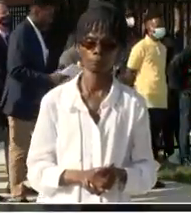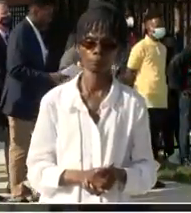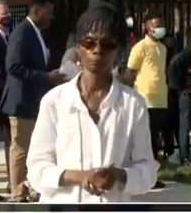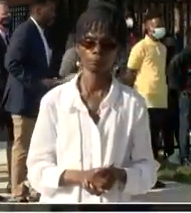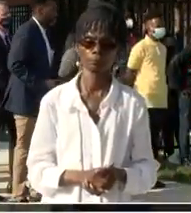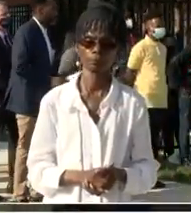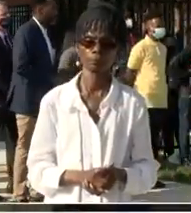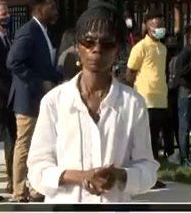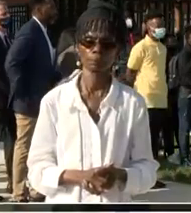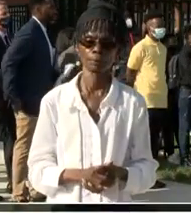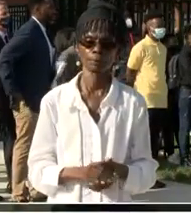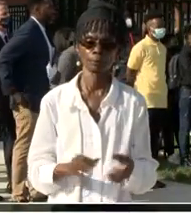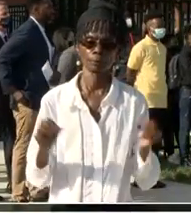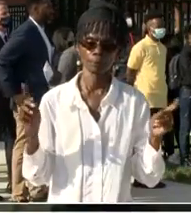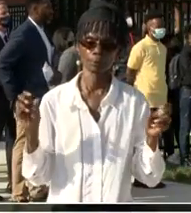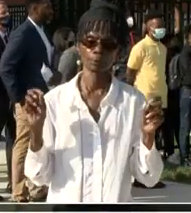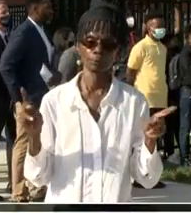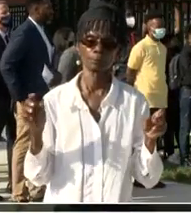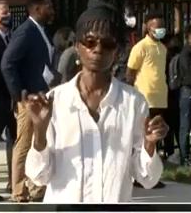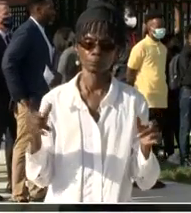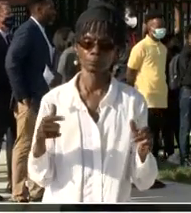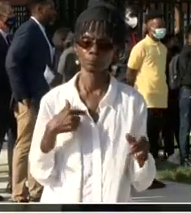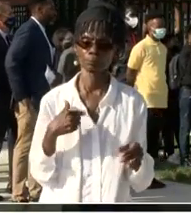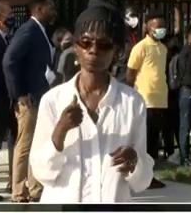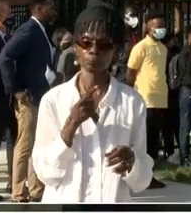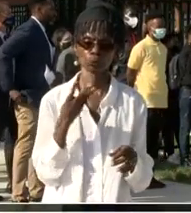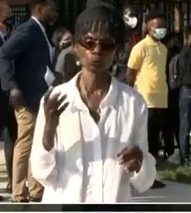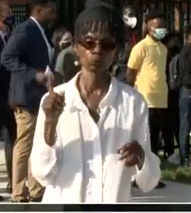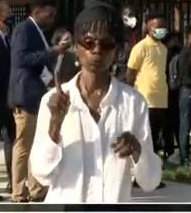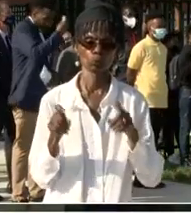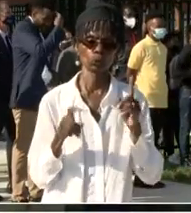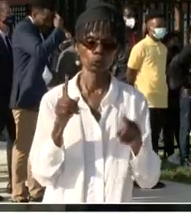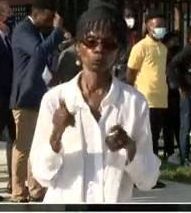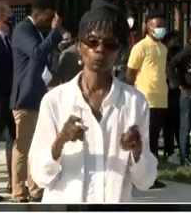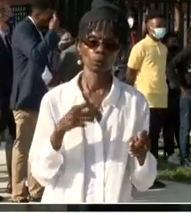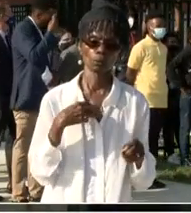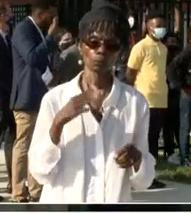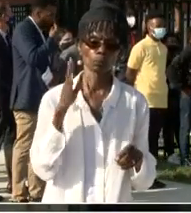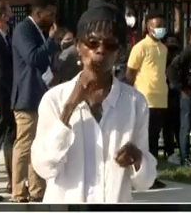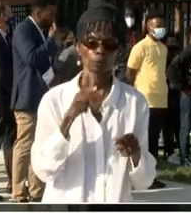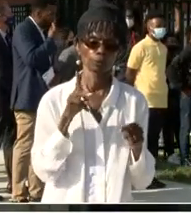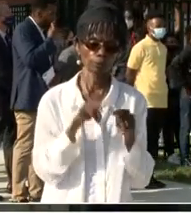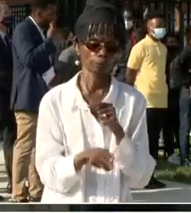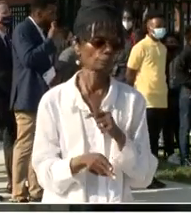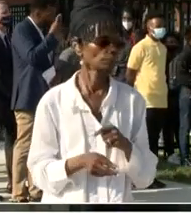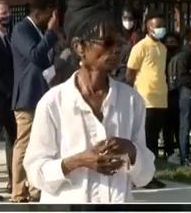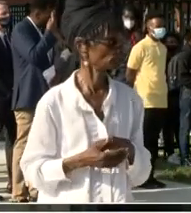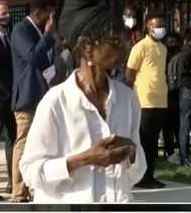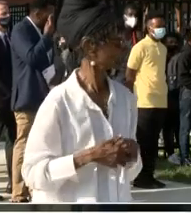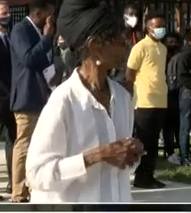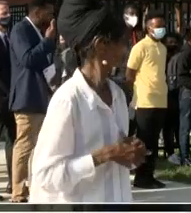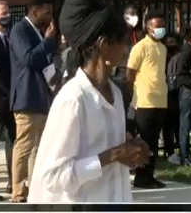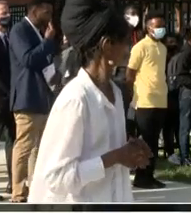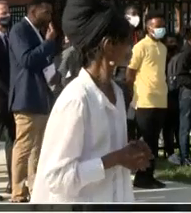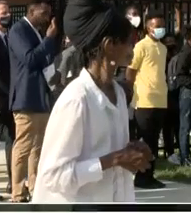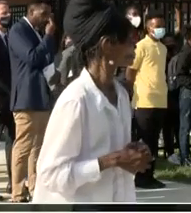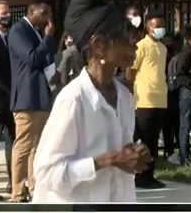Okay, so with that, we'll take a couple of questions, then we're going to cut the ribbon. Any questions? Any questions?